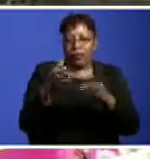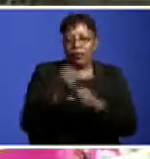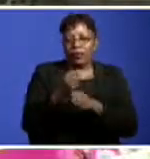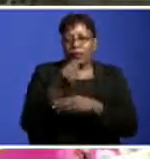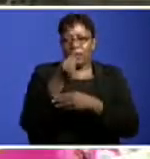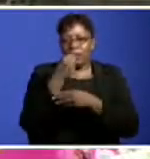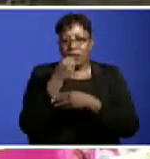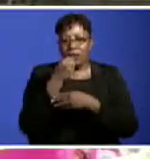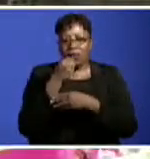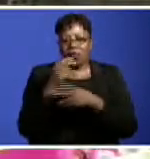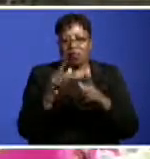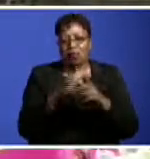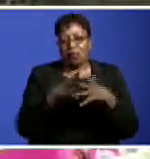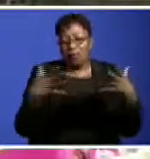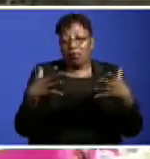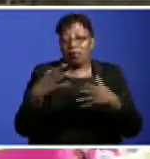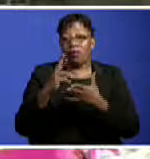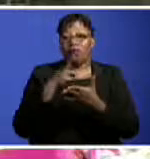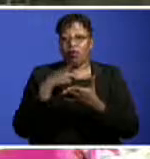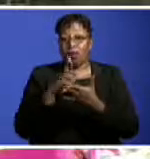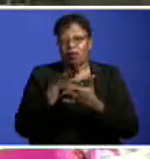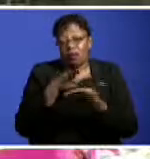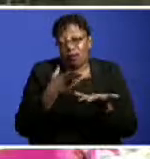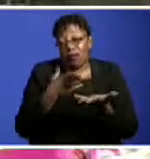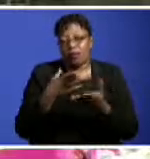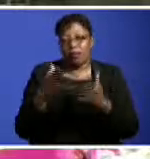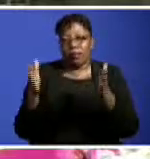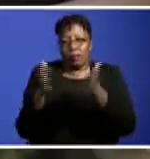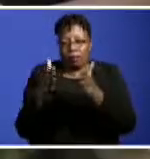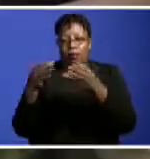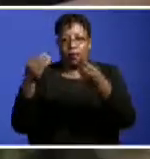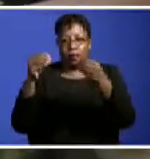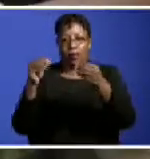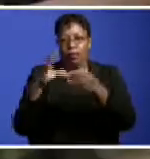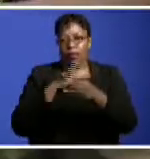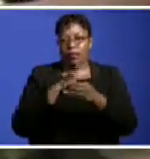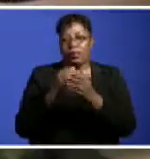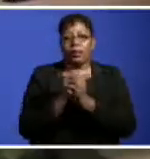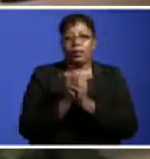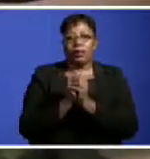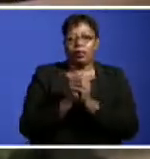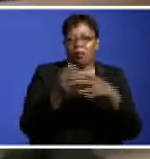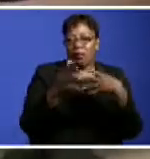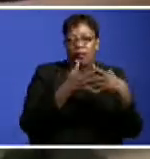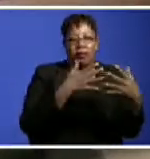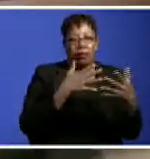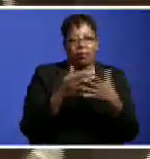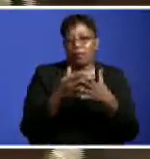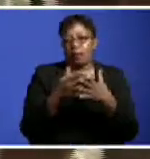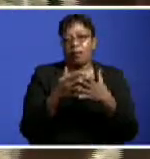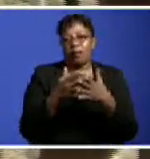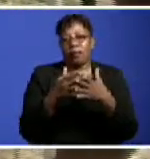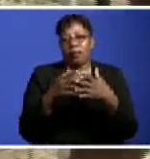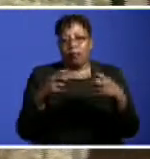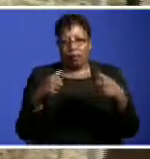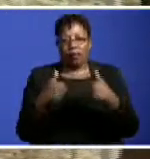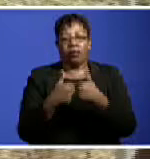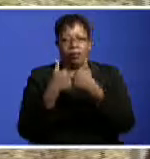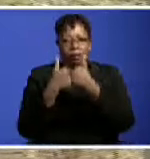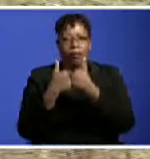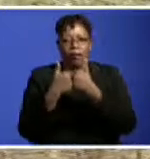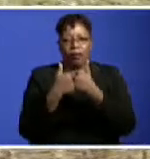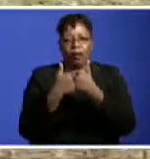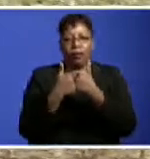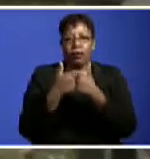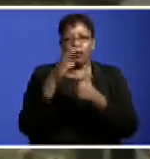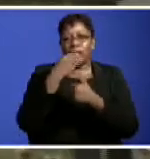may not have big restaurants, but they could chef it up in their little stalls and whatnot. And despite all of the drawbacks this year, from the lockdowns to